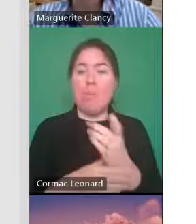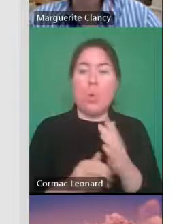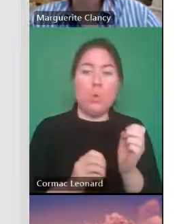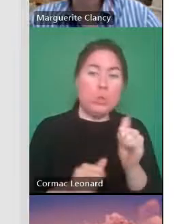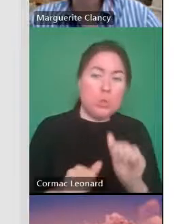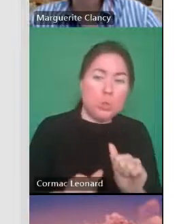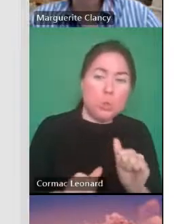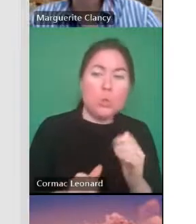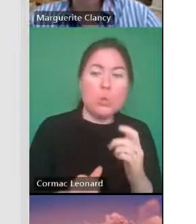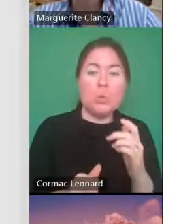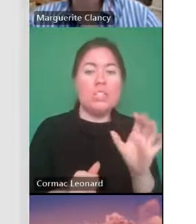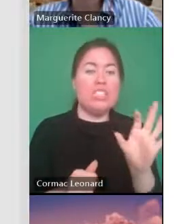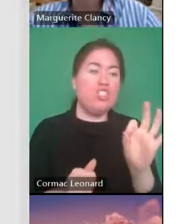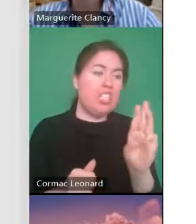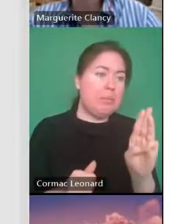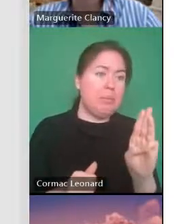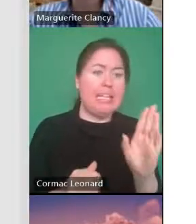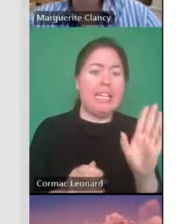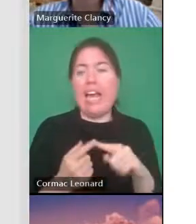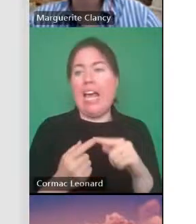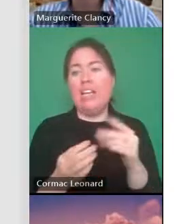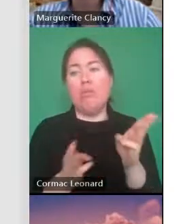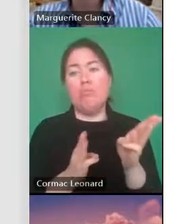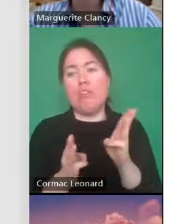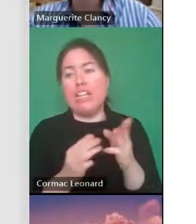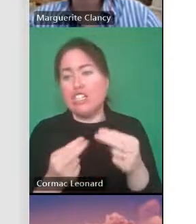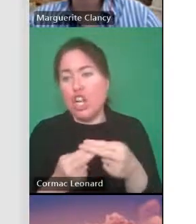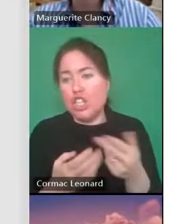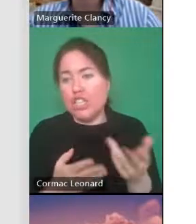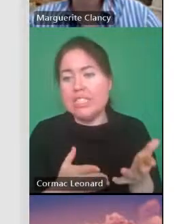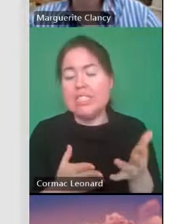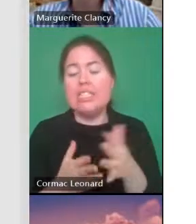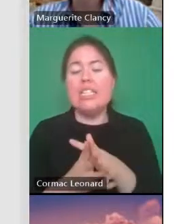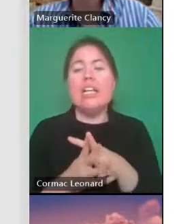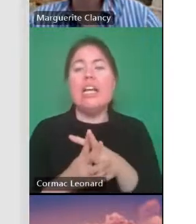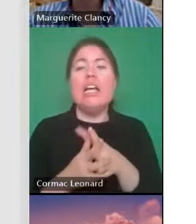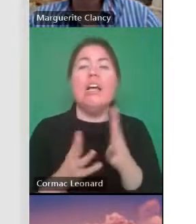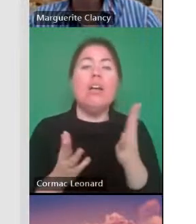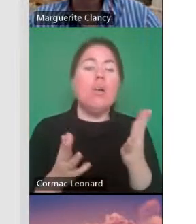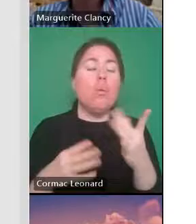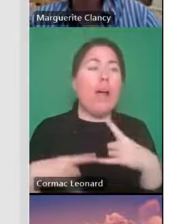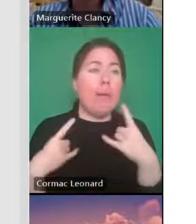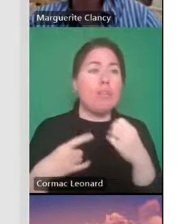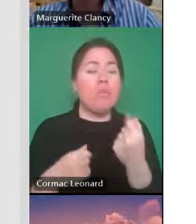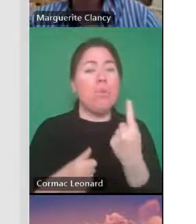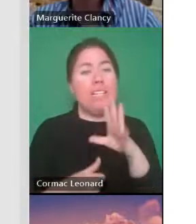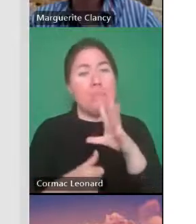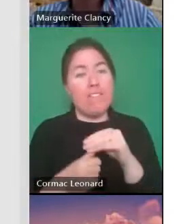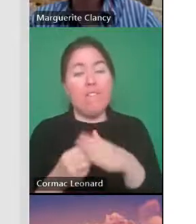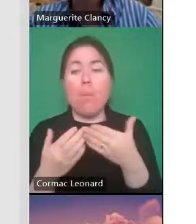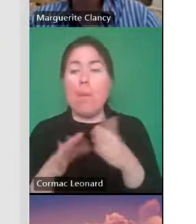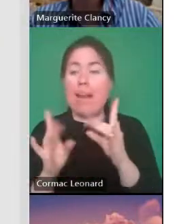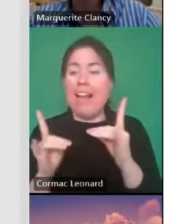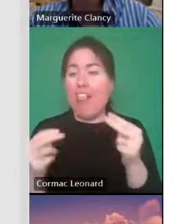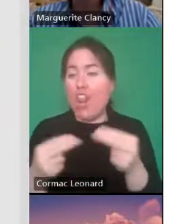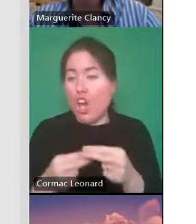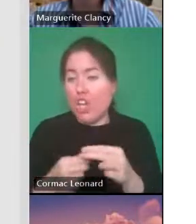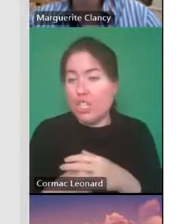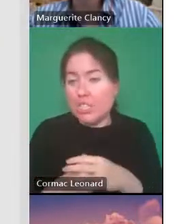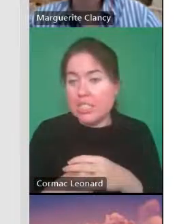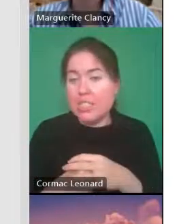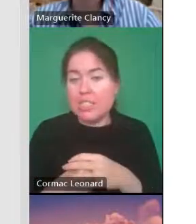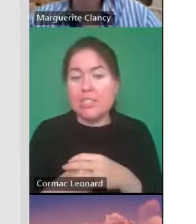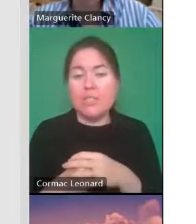general practitioners and their practice nurses. Equally, we're happy to do one specifically for public health nurses. Could be,